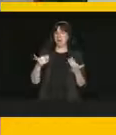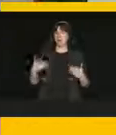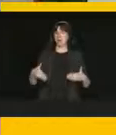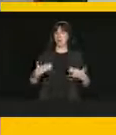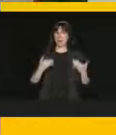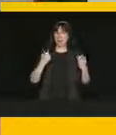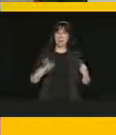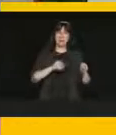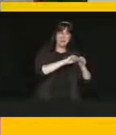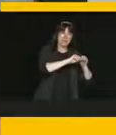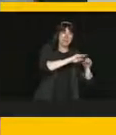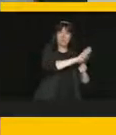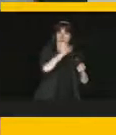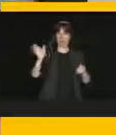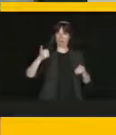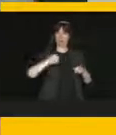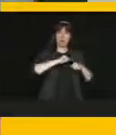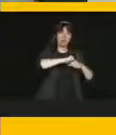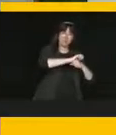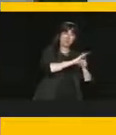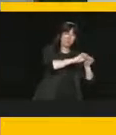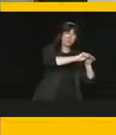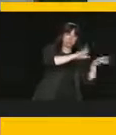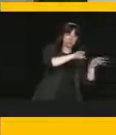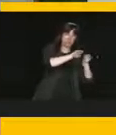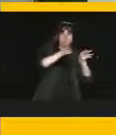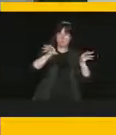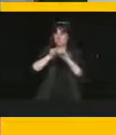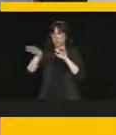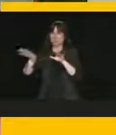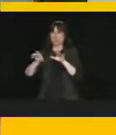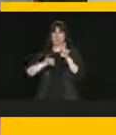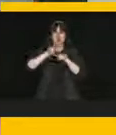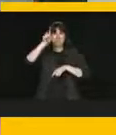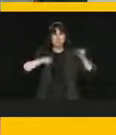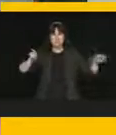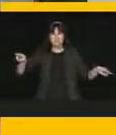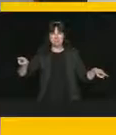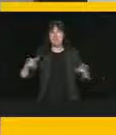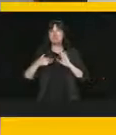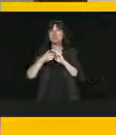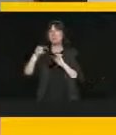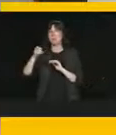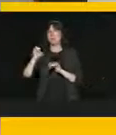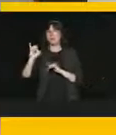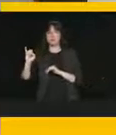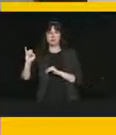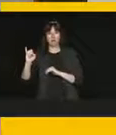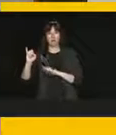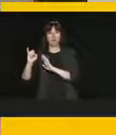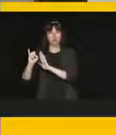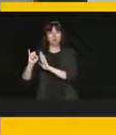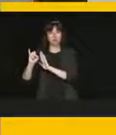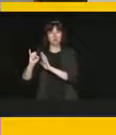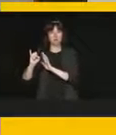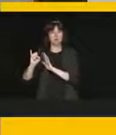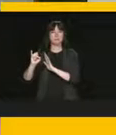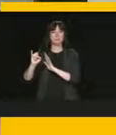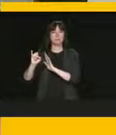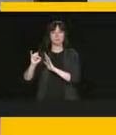we're dealing with a series of different pandemic responses and situations across the country. In Prince Edward